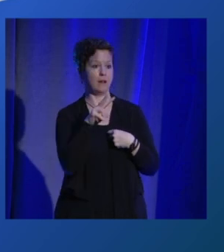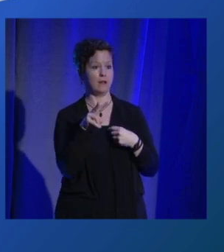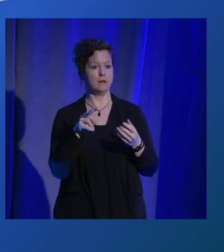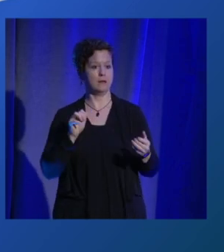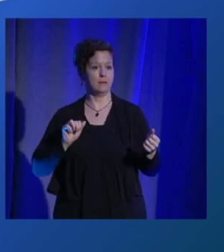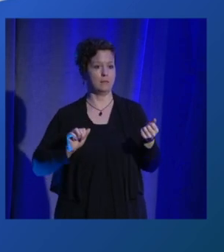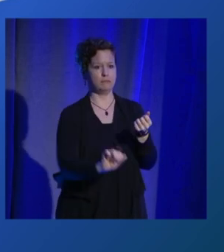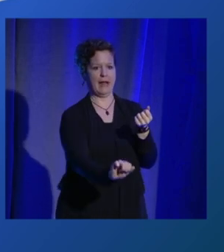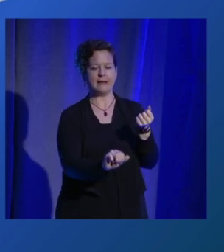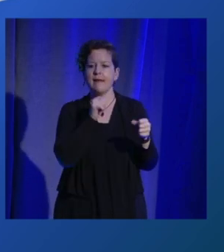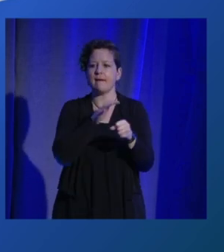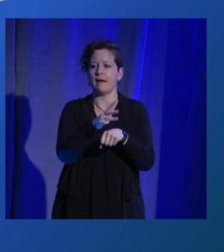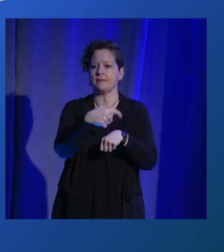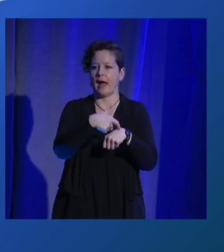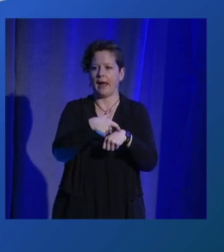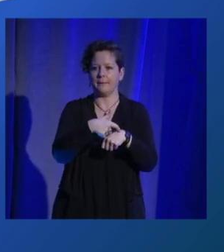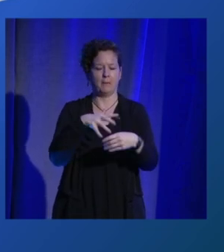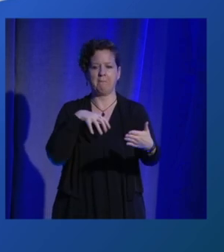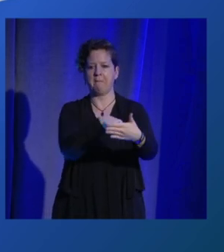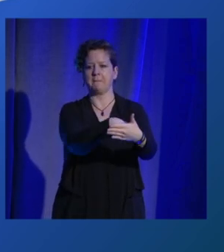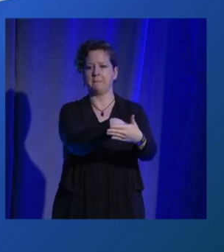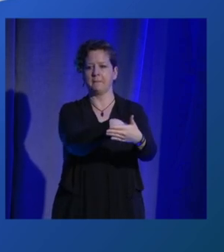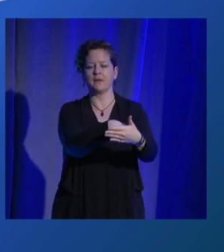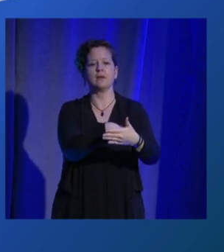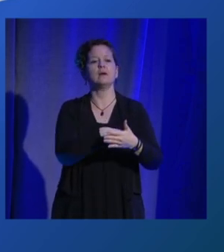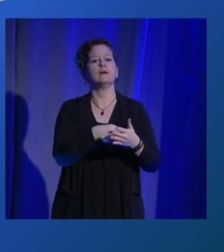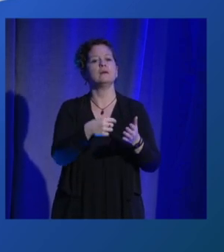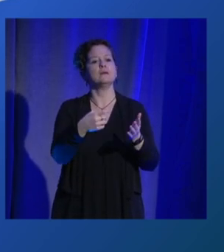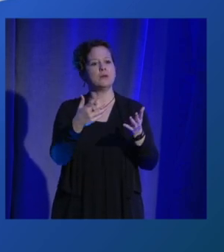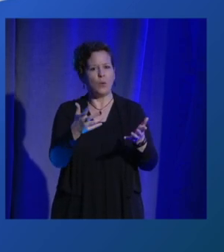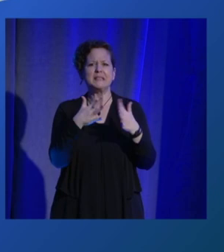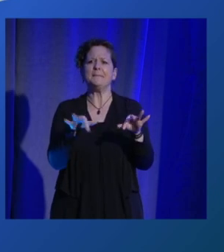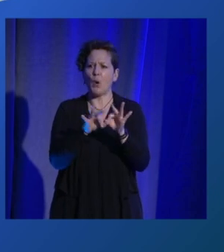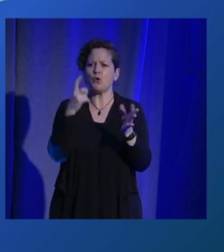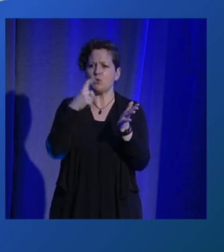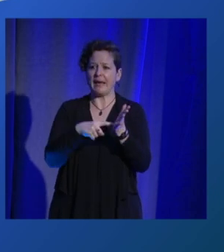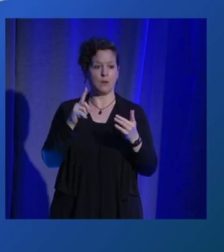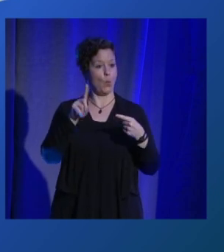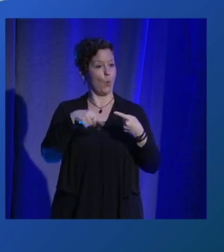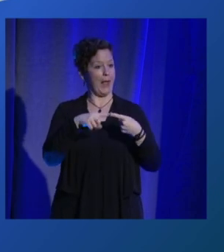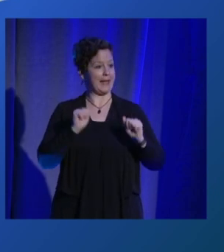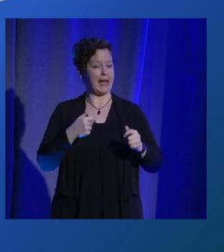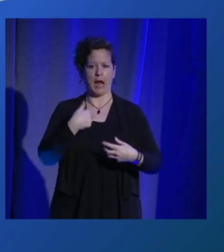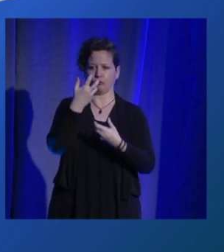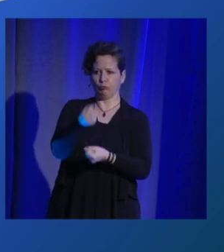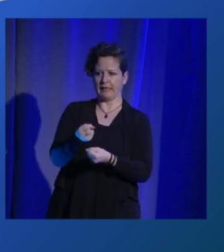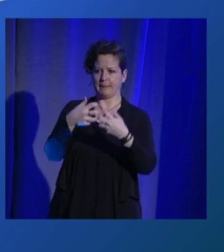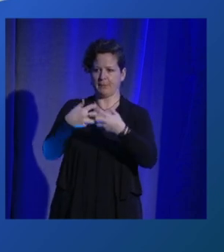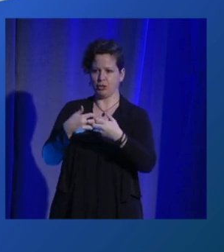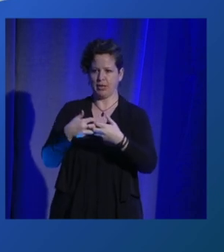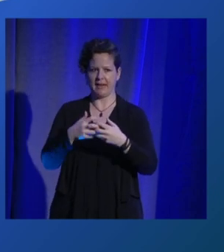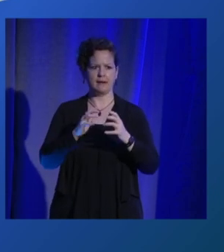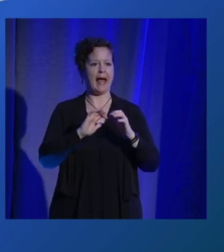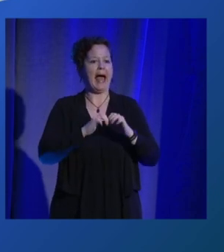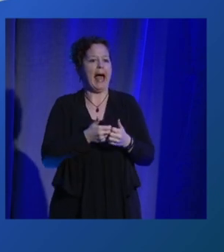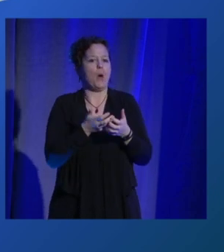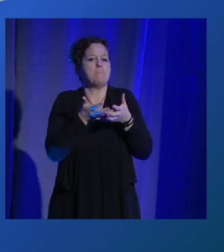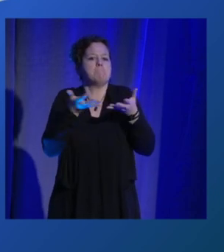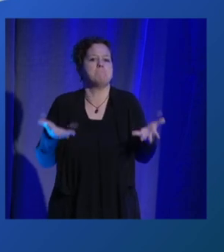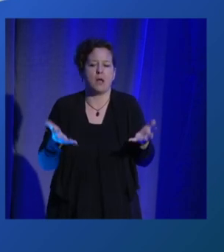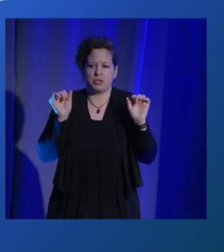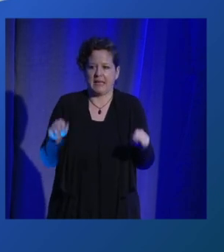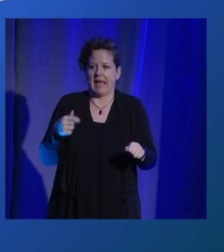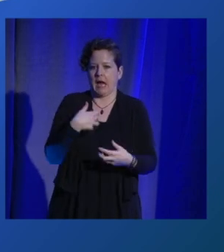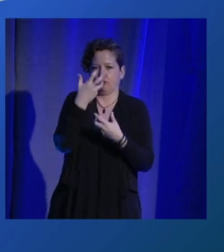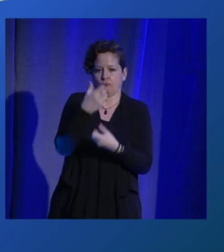interface of knowing what to trust when to trust and when to ask it more questions needs to be understood and